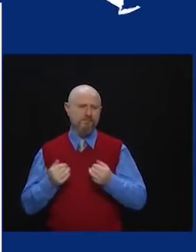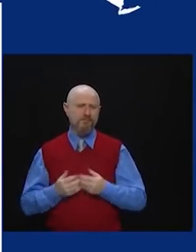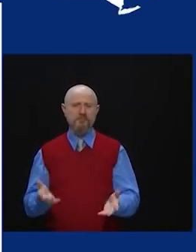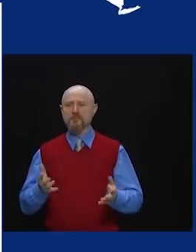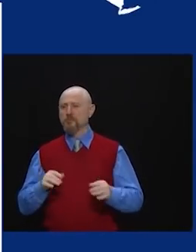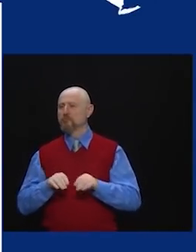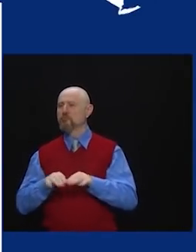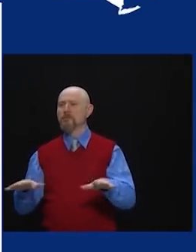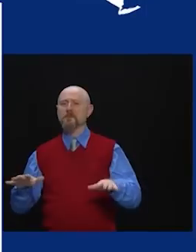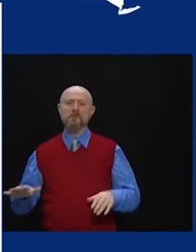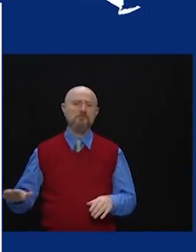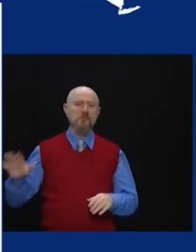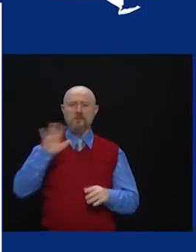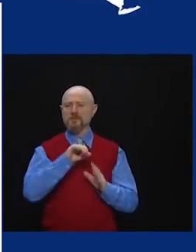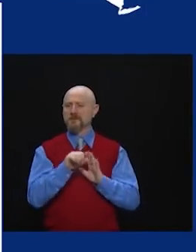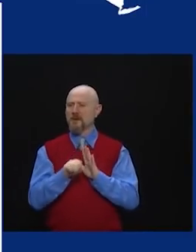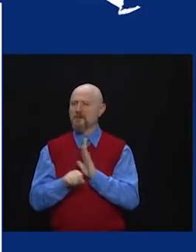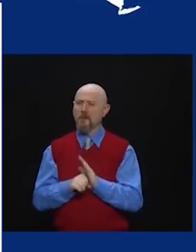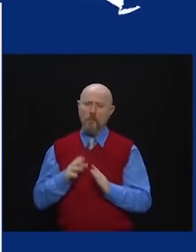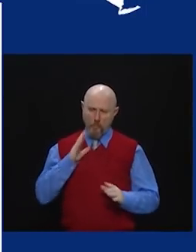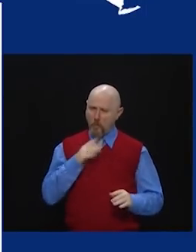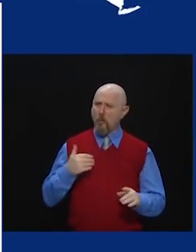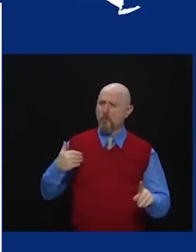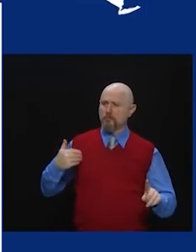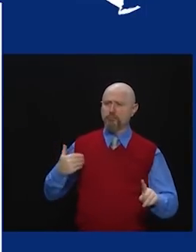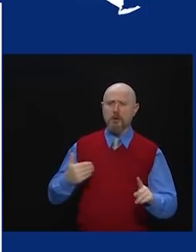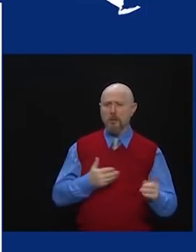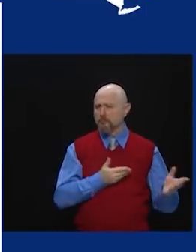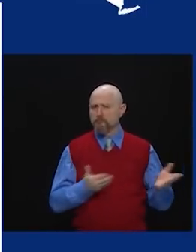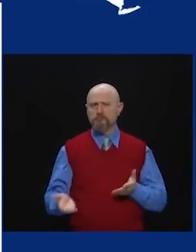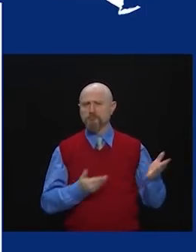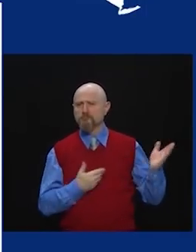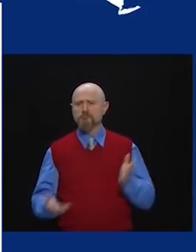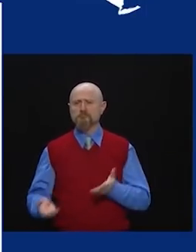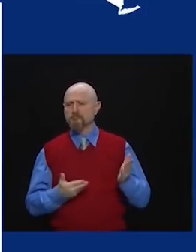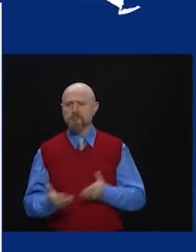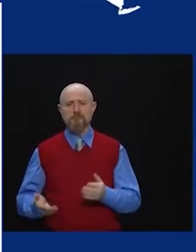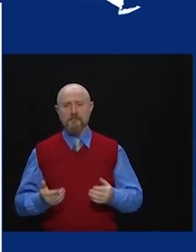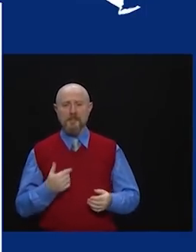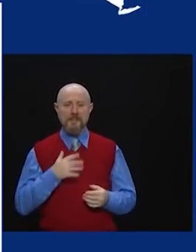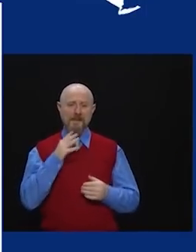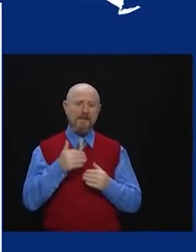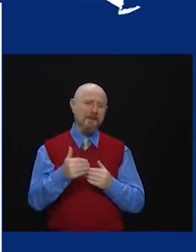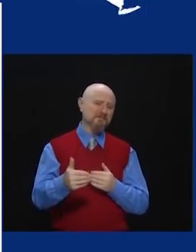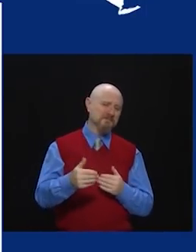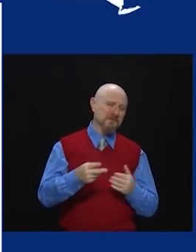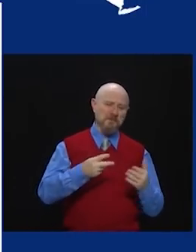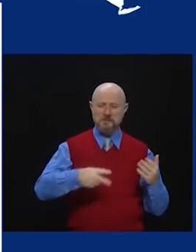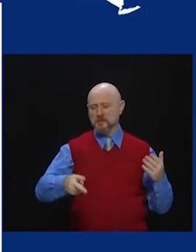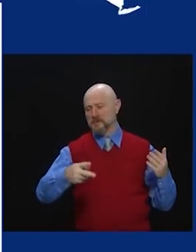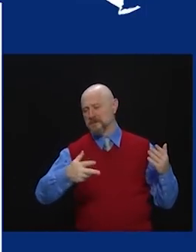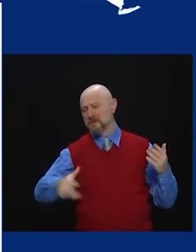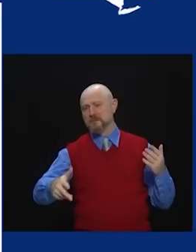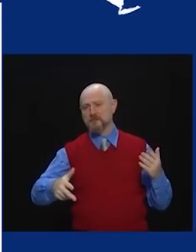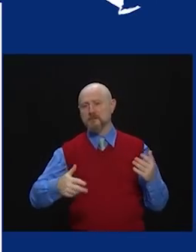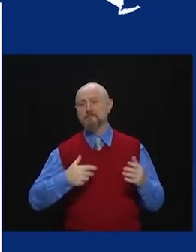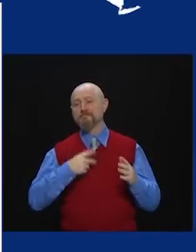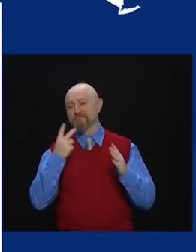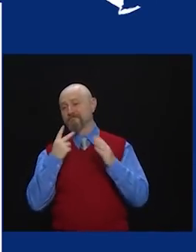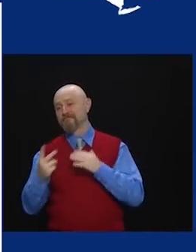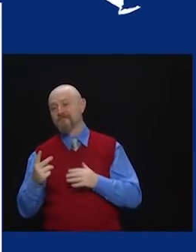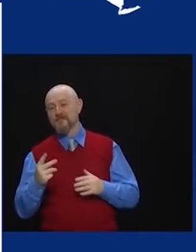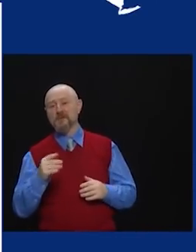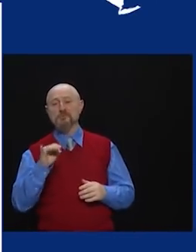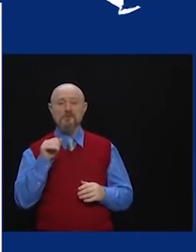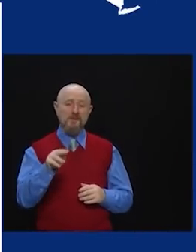regular basis. And we intend to do that over the next few weeks, anticipating that January and February are going to be